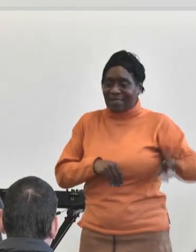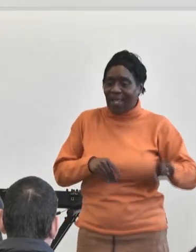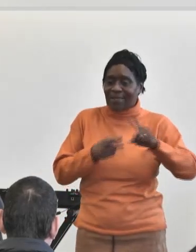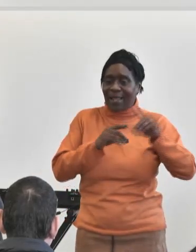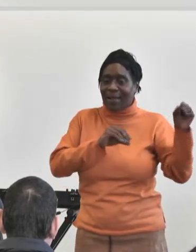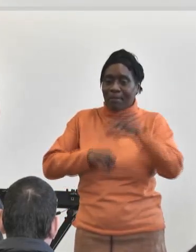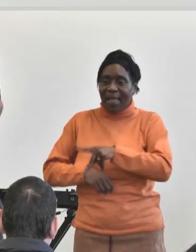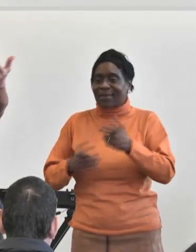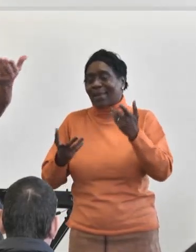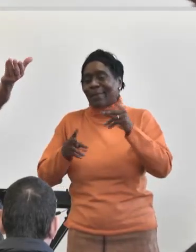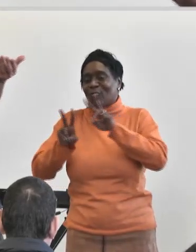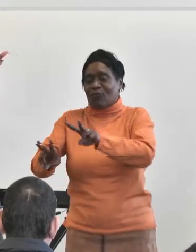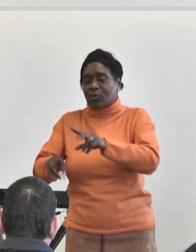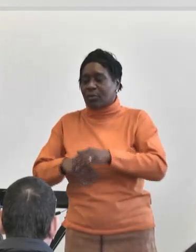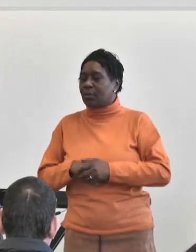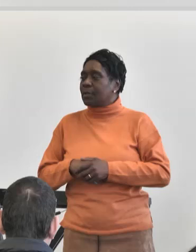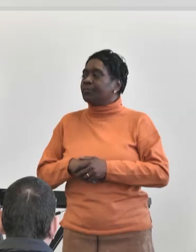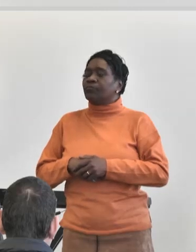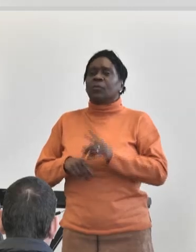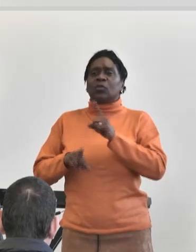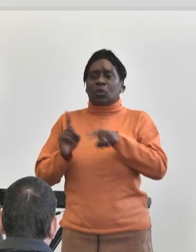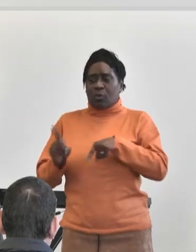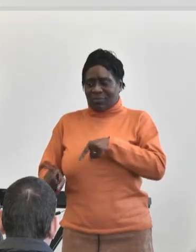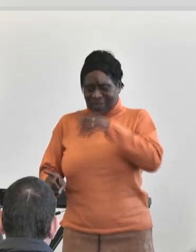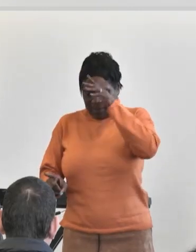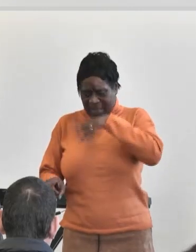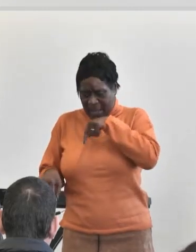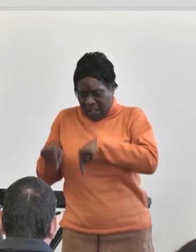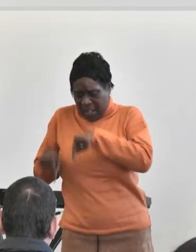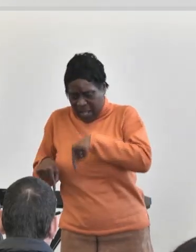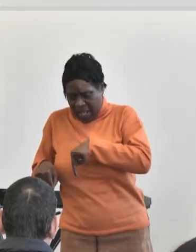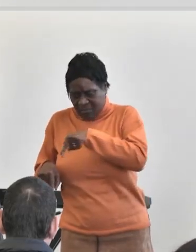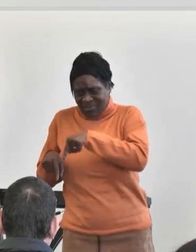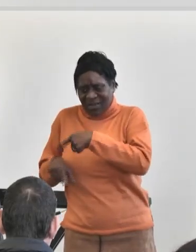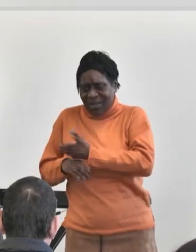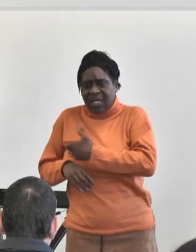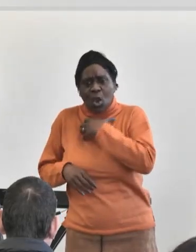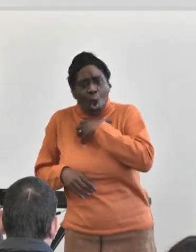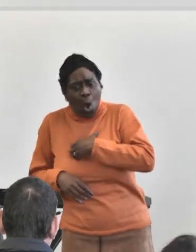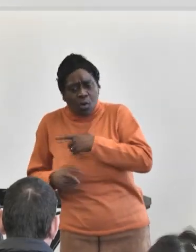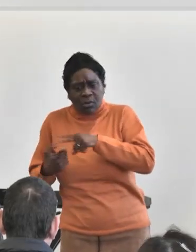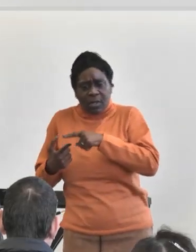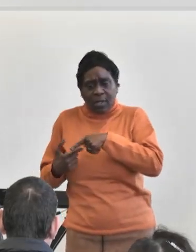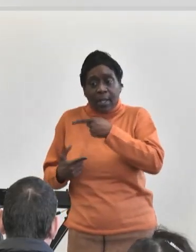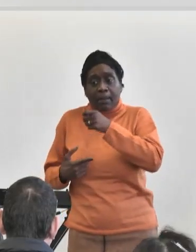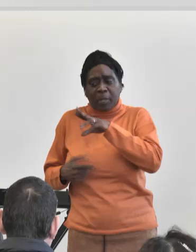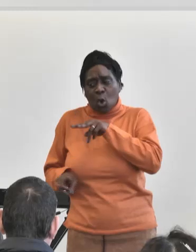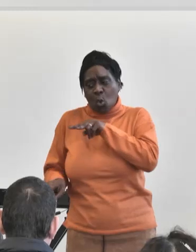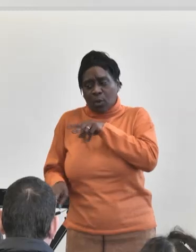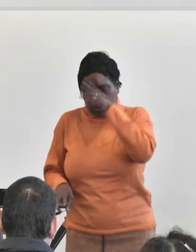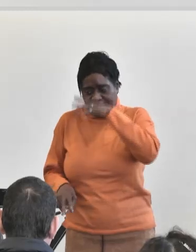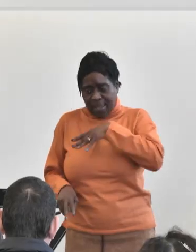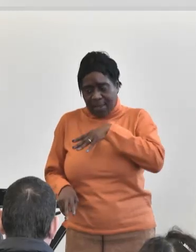any Entonces, este hombre les dice, gift to give me? I'm hungry. ¿Tienen una ofrenda? And Peter looks at him